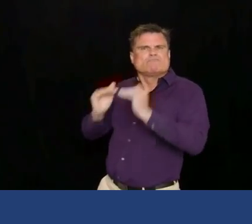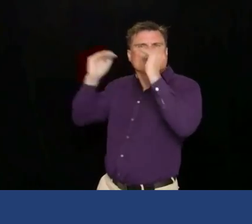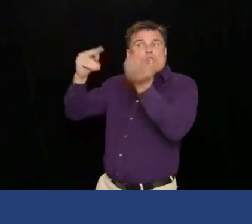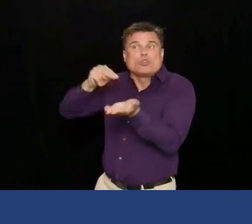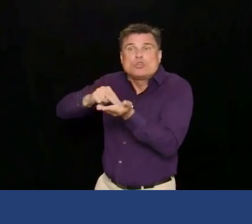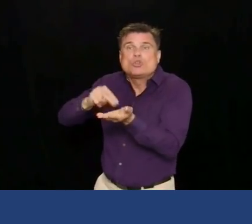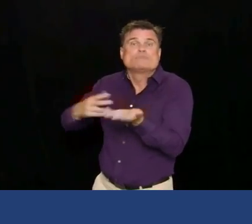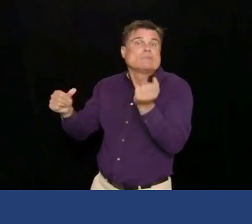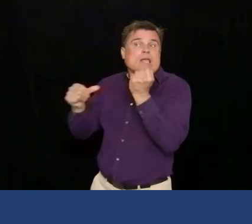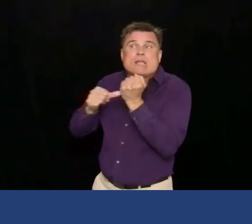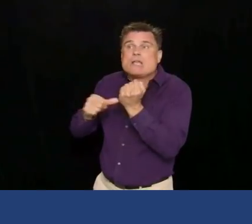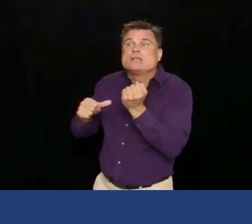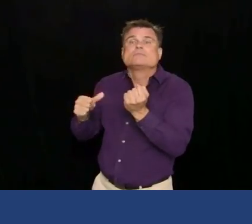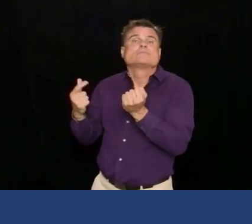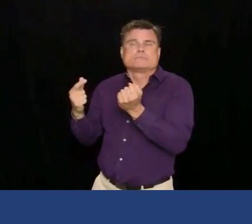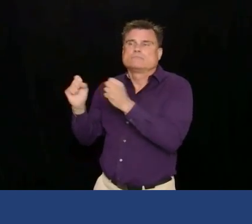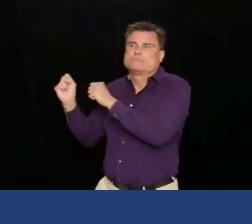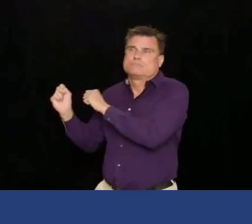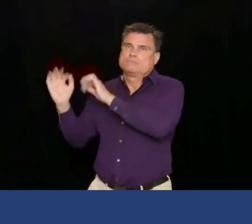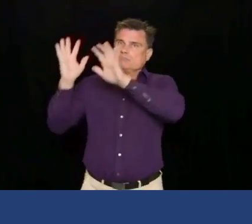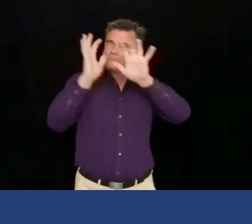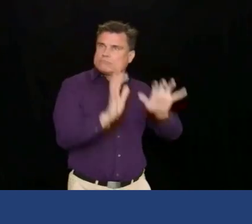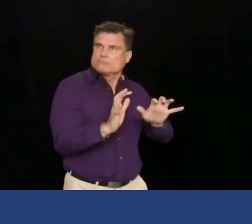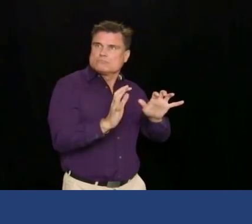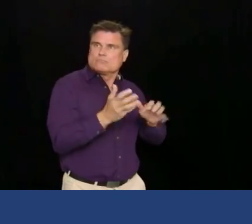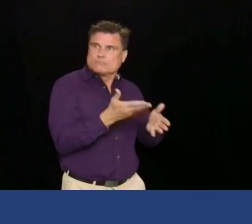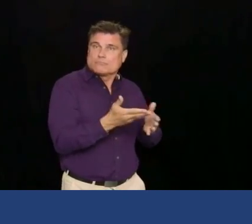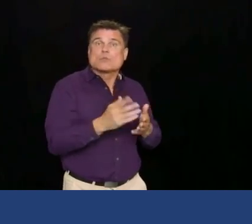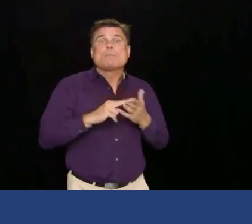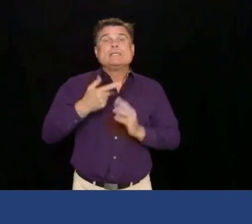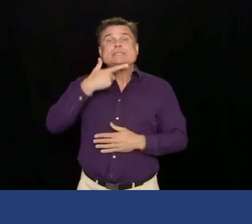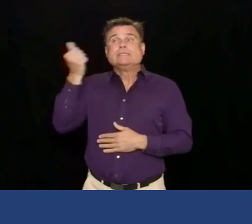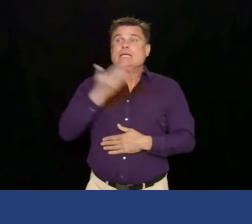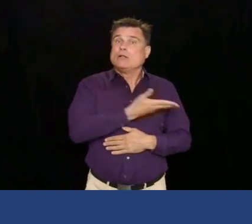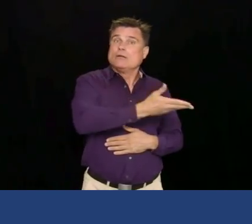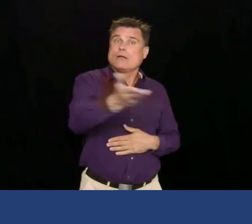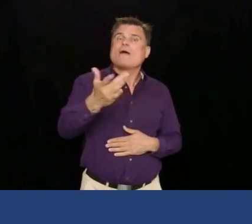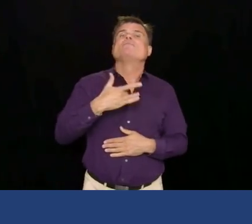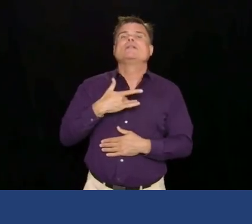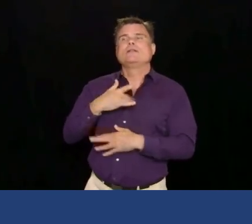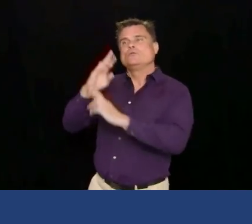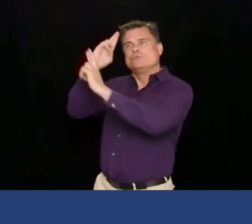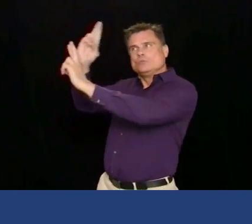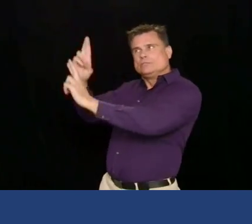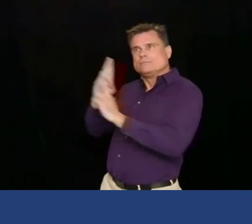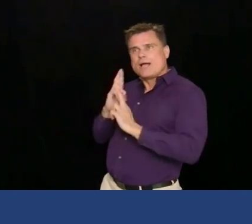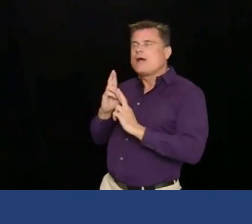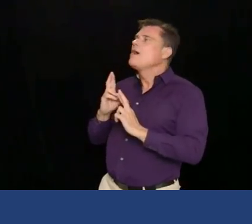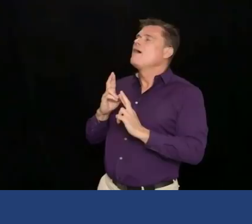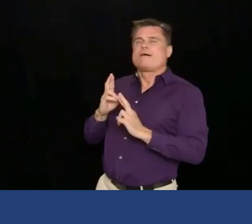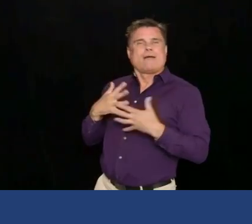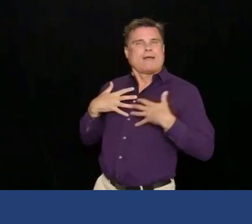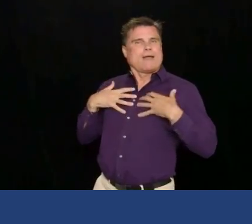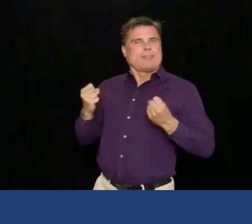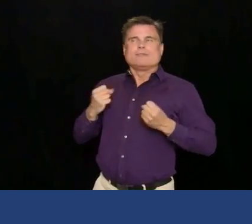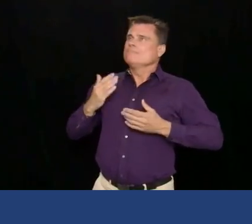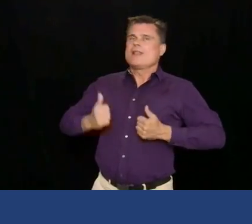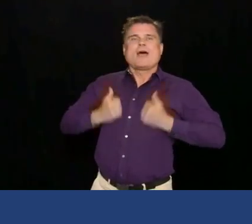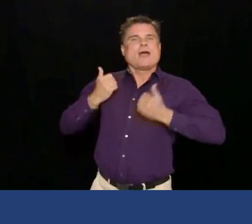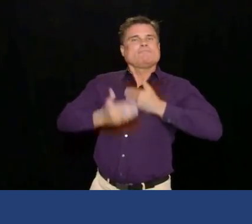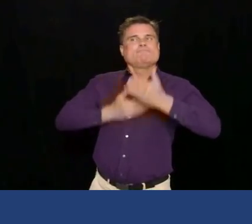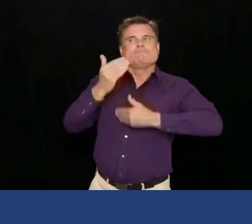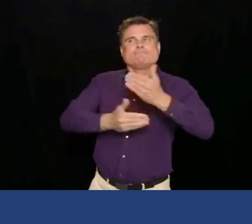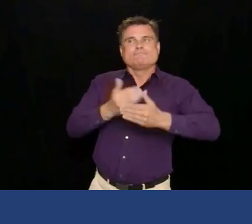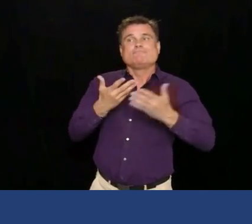seniors can get the care they need to age well and with dignity for years to come. And now I'd like